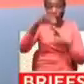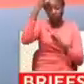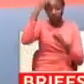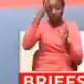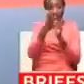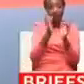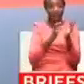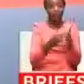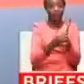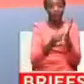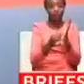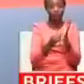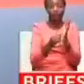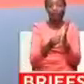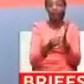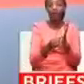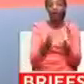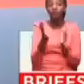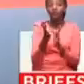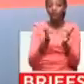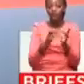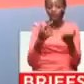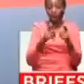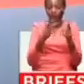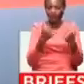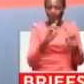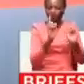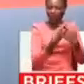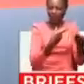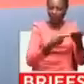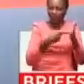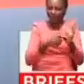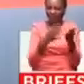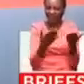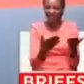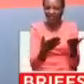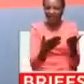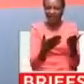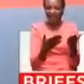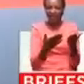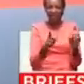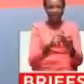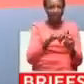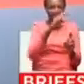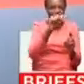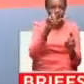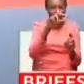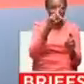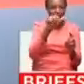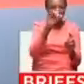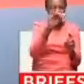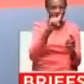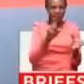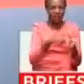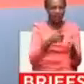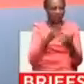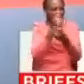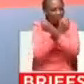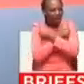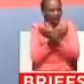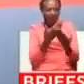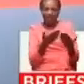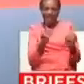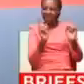now there are different saints and different candles, candles for money, candles for dreams, candles for love and romance and all kinds of,